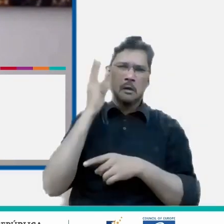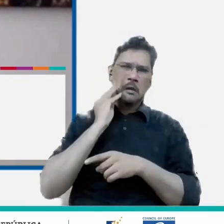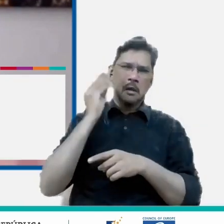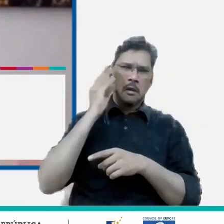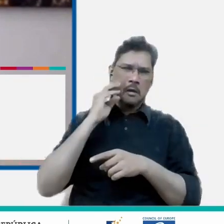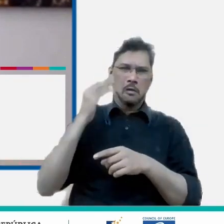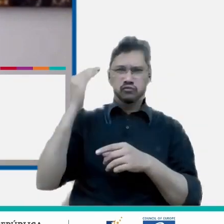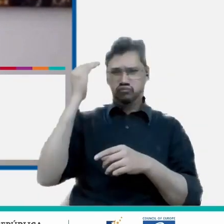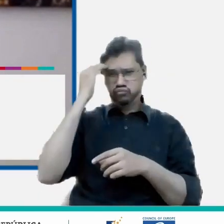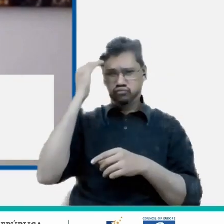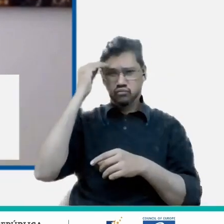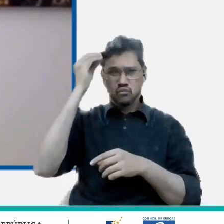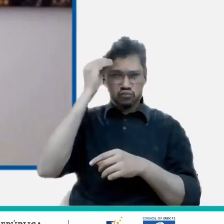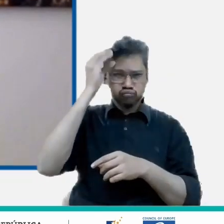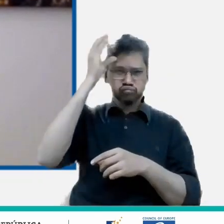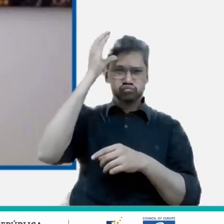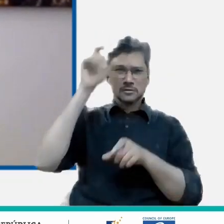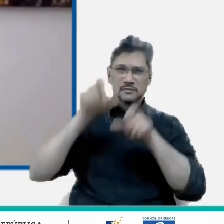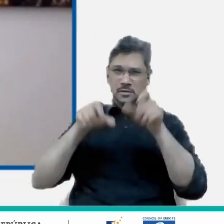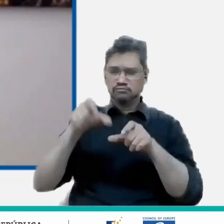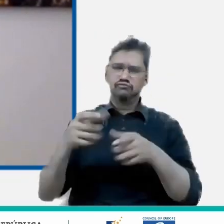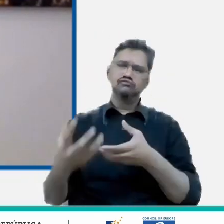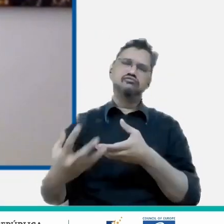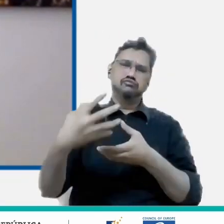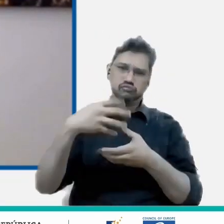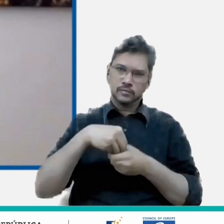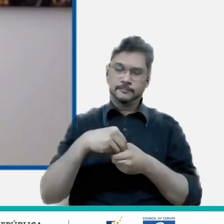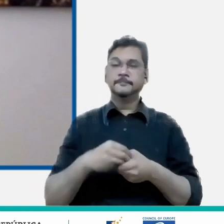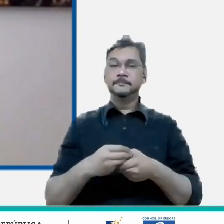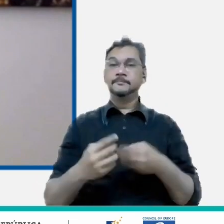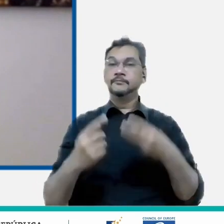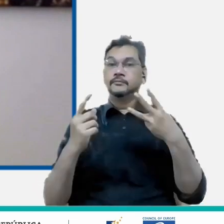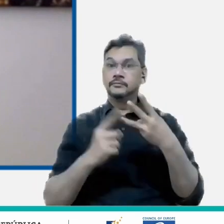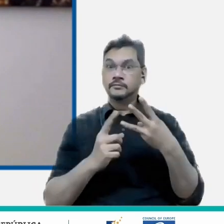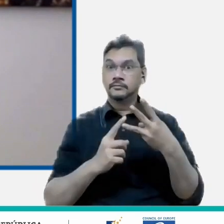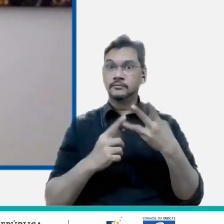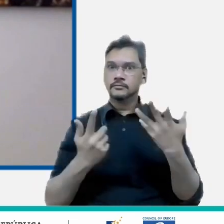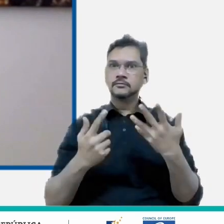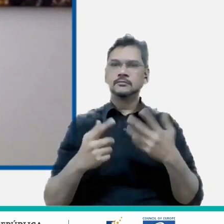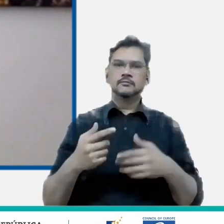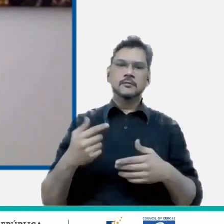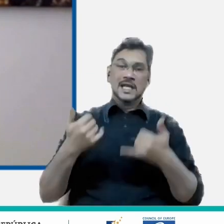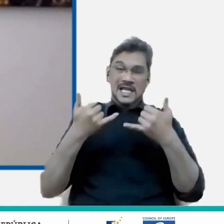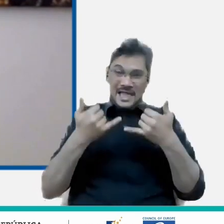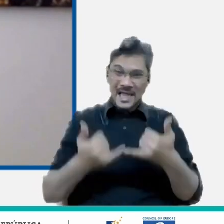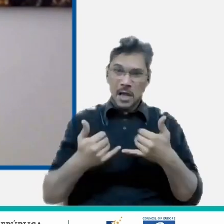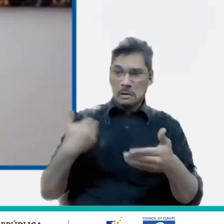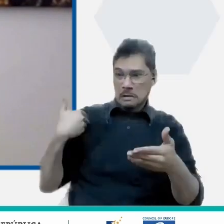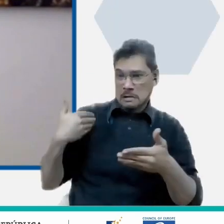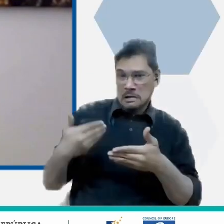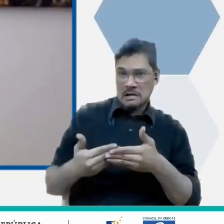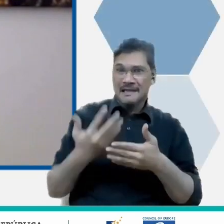data. And that was already mentioned today. Thirdly, improved understanding of current, emergent, and future risks at the local